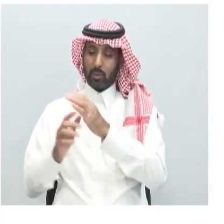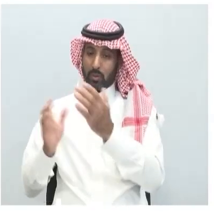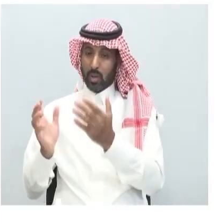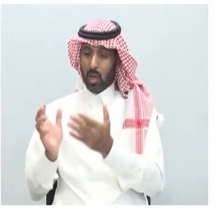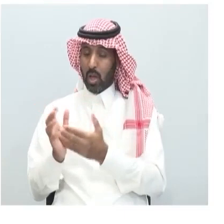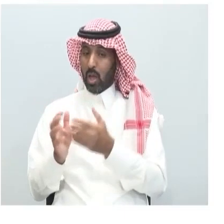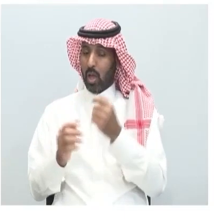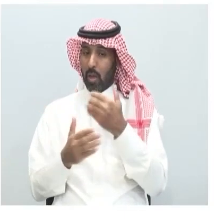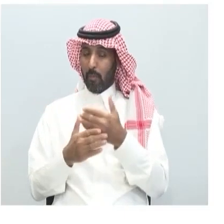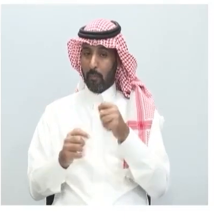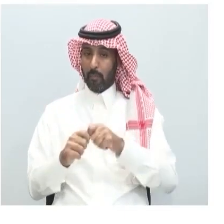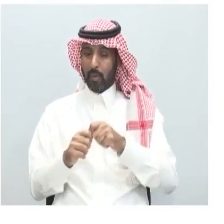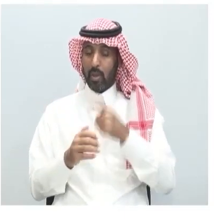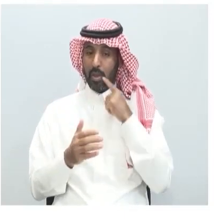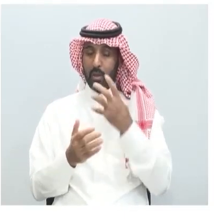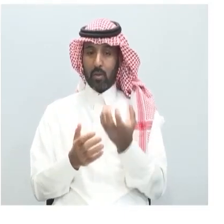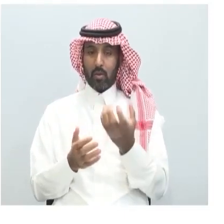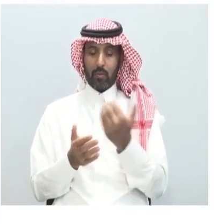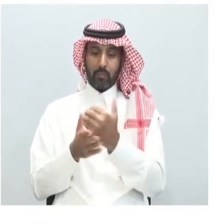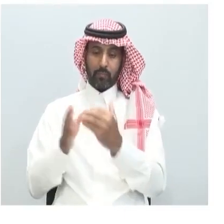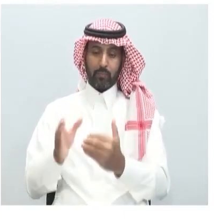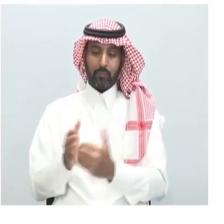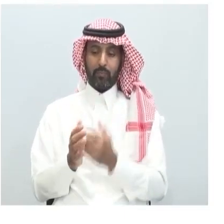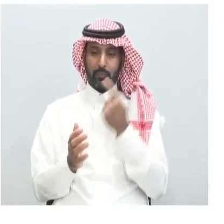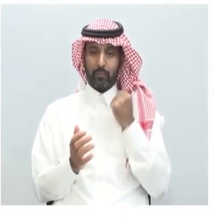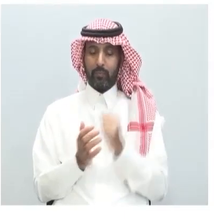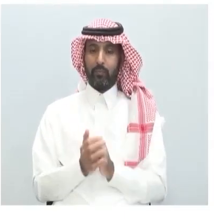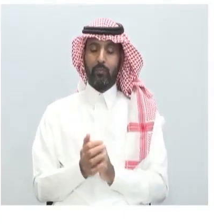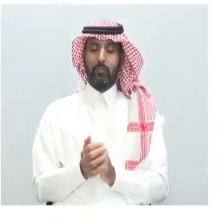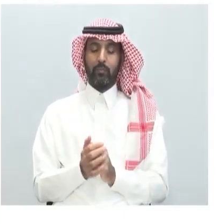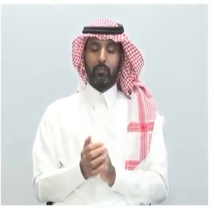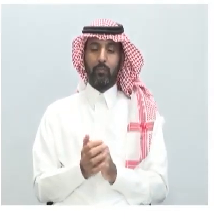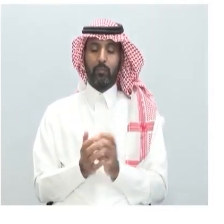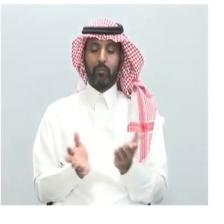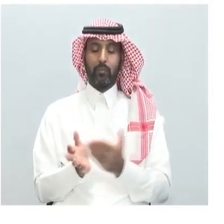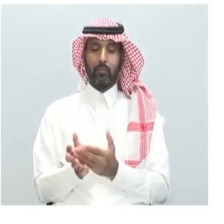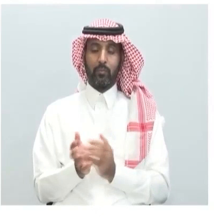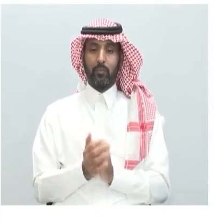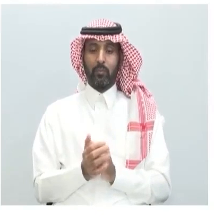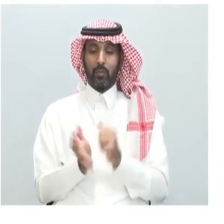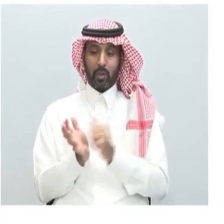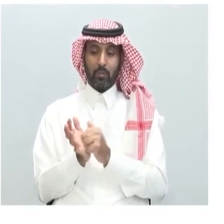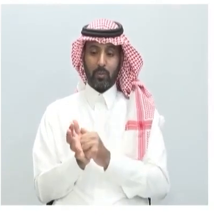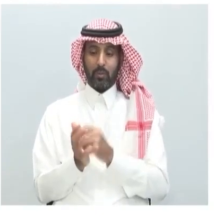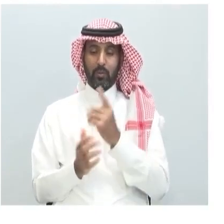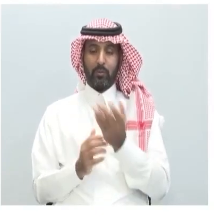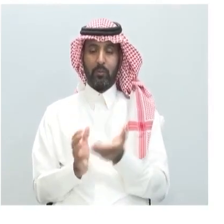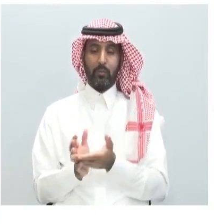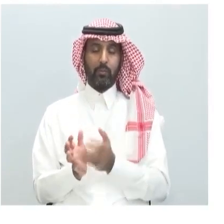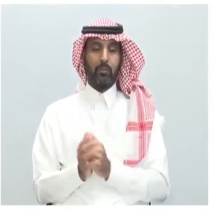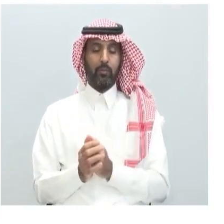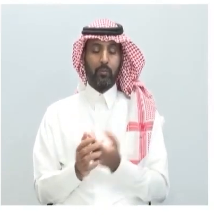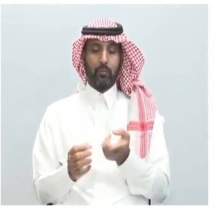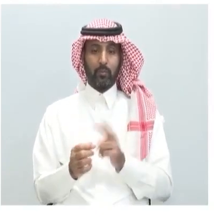So opinion, then age, old, then stone, the material, and we are describing the house. Again,